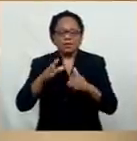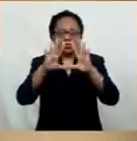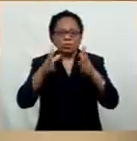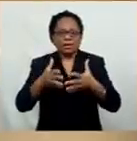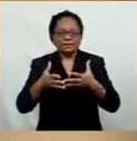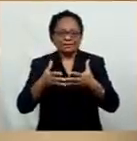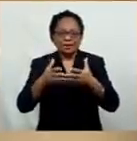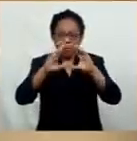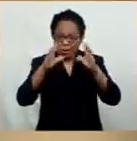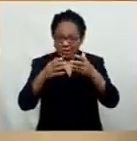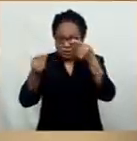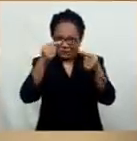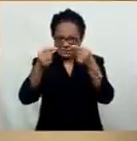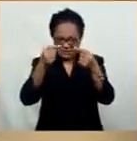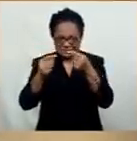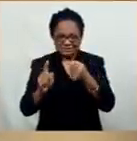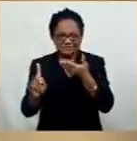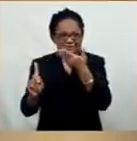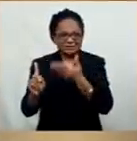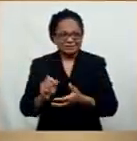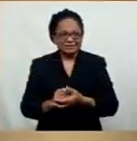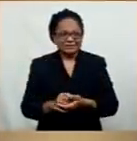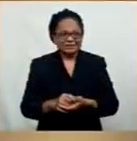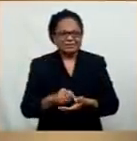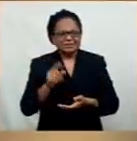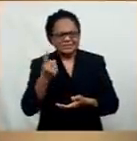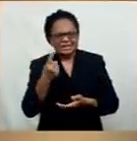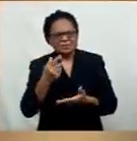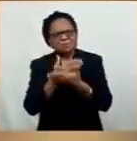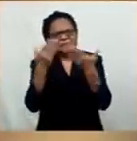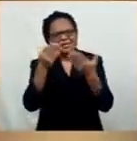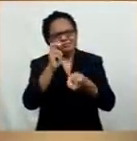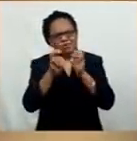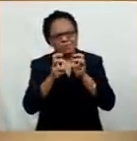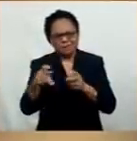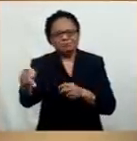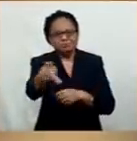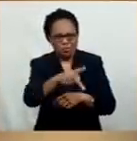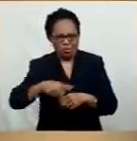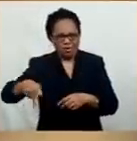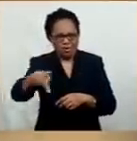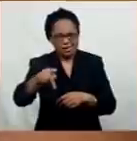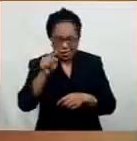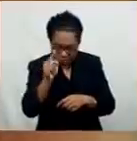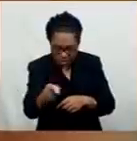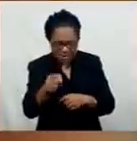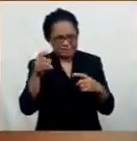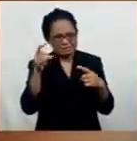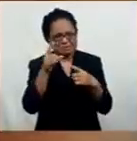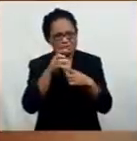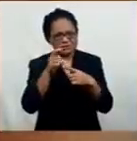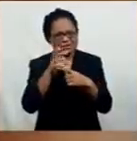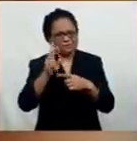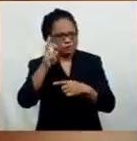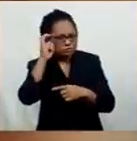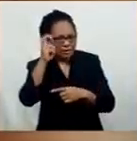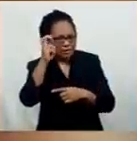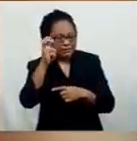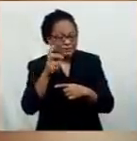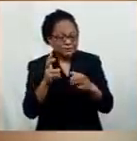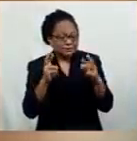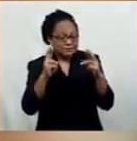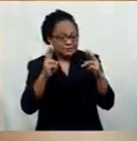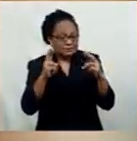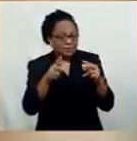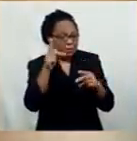open, obviously, and you know, that's huge. That's something that we need to prepare. So hopefully we can get access to